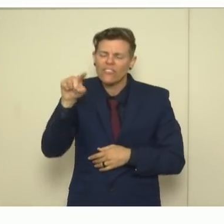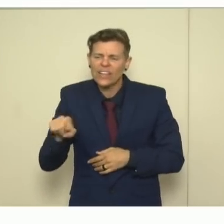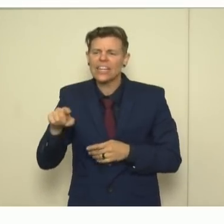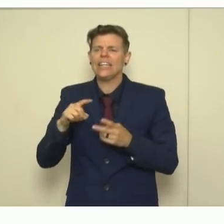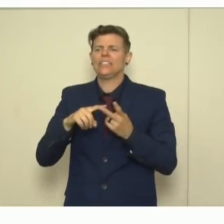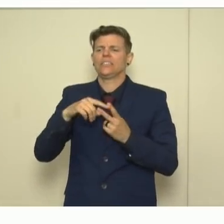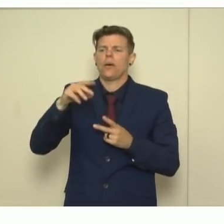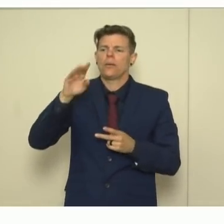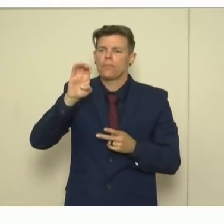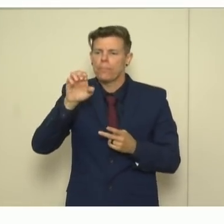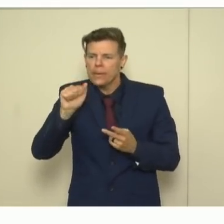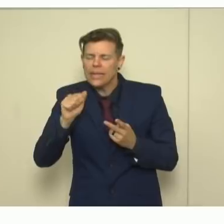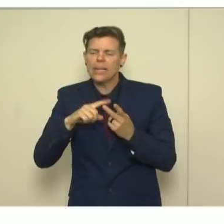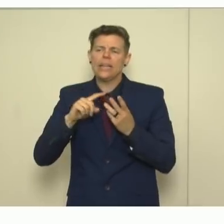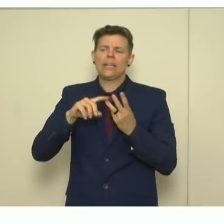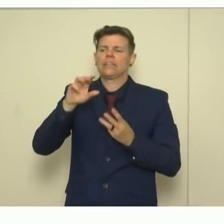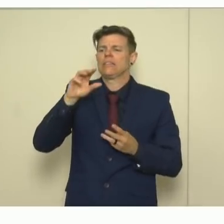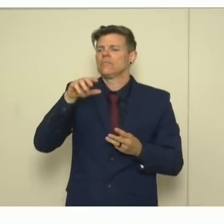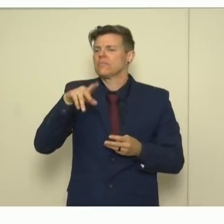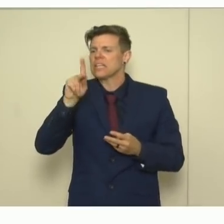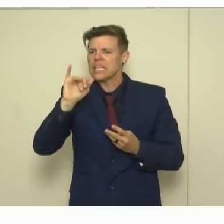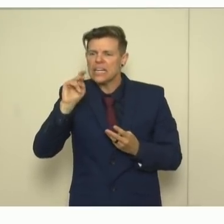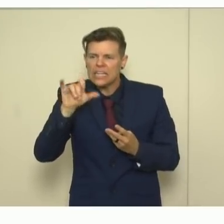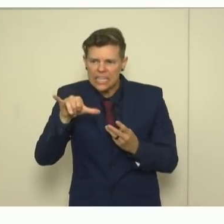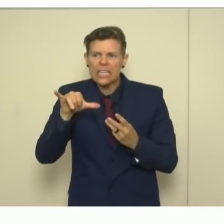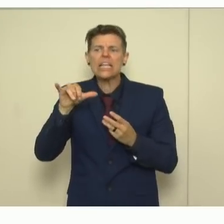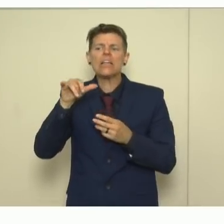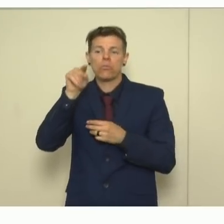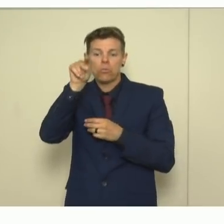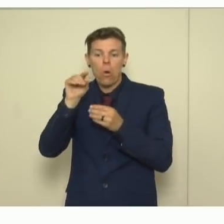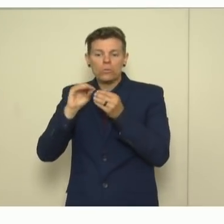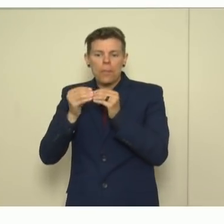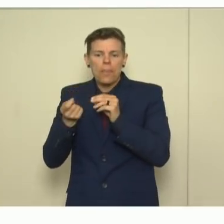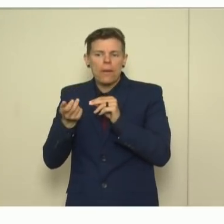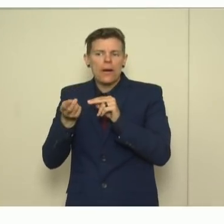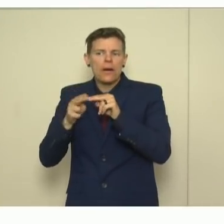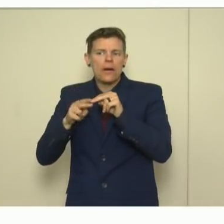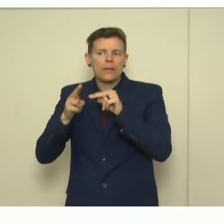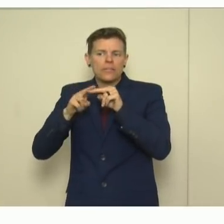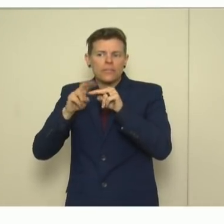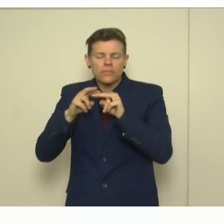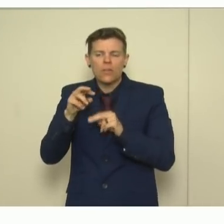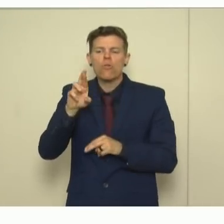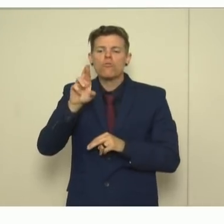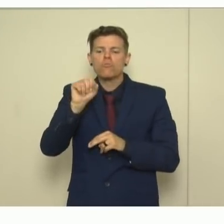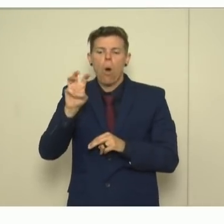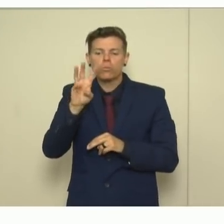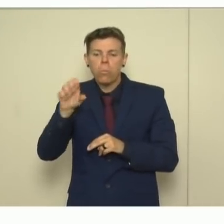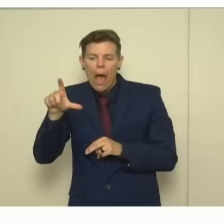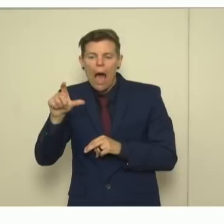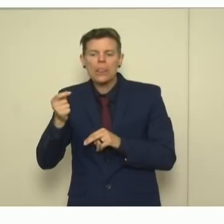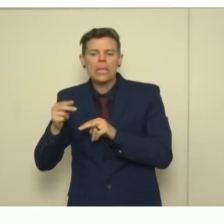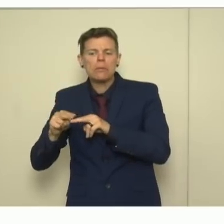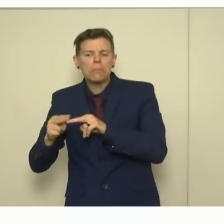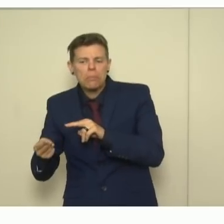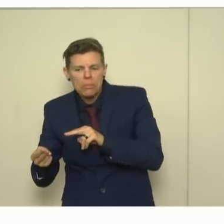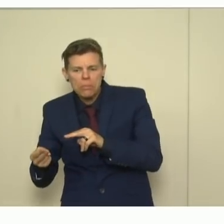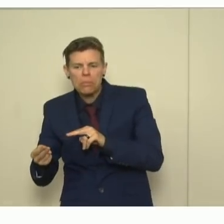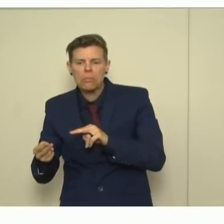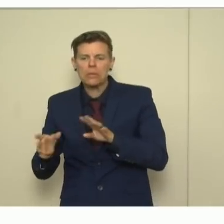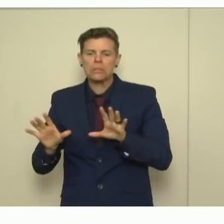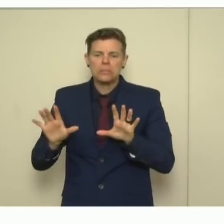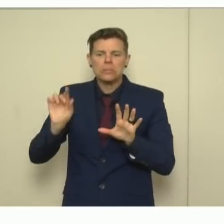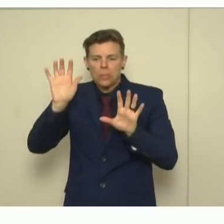in Curry, a little bit of a downward trend in Roosevelt, but still cases there. So watching that closely